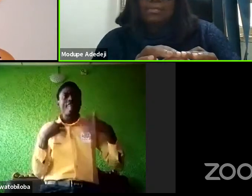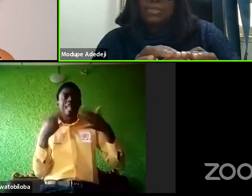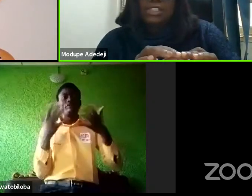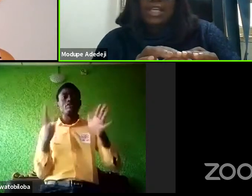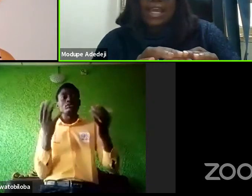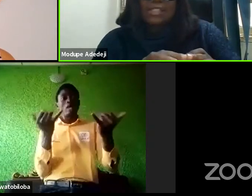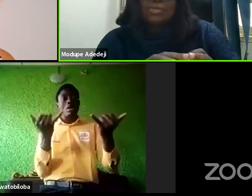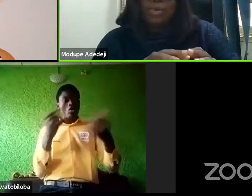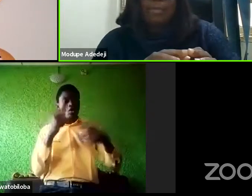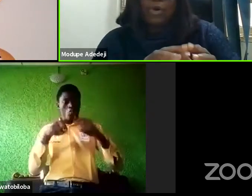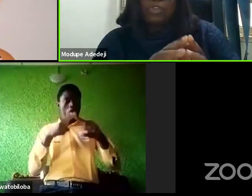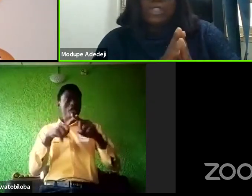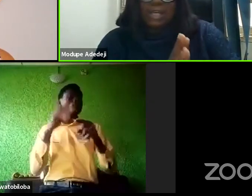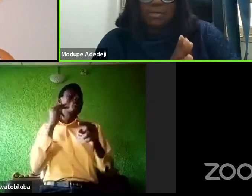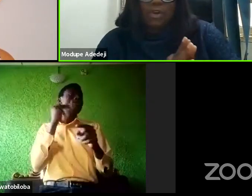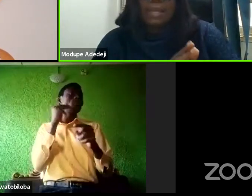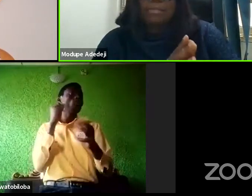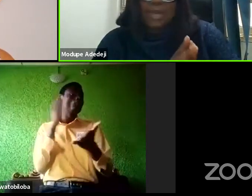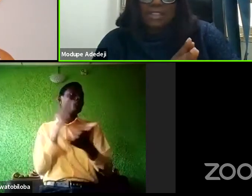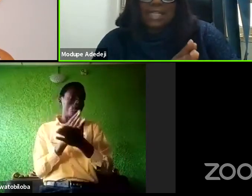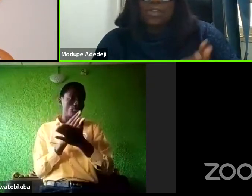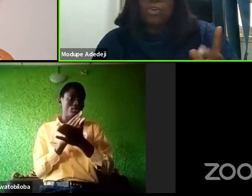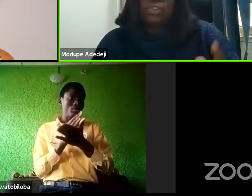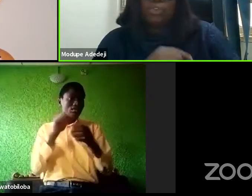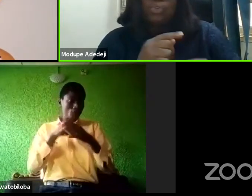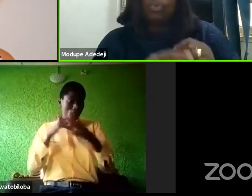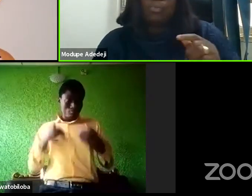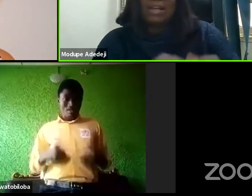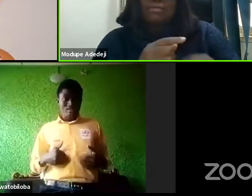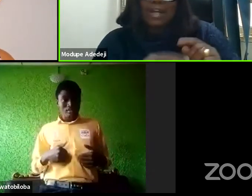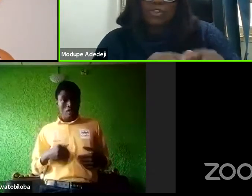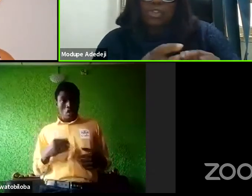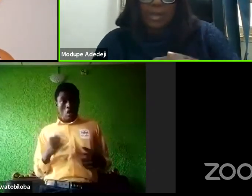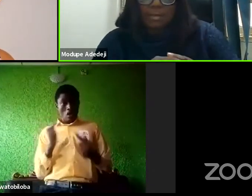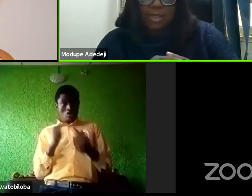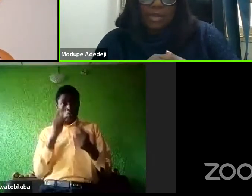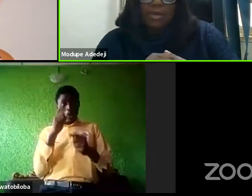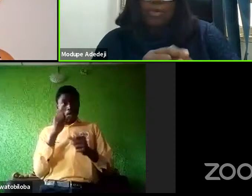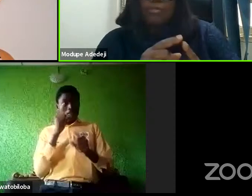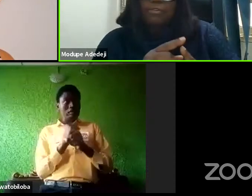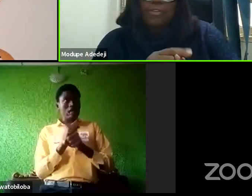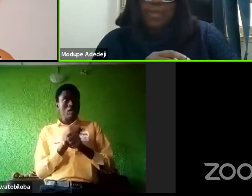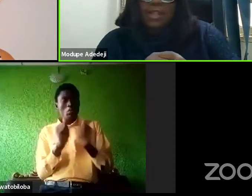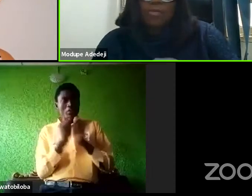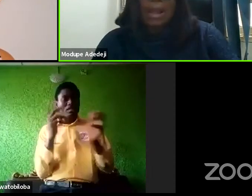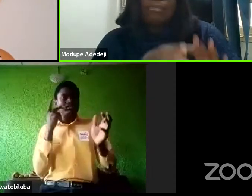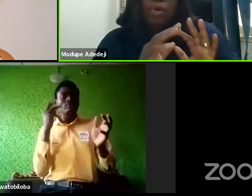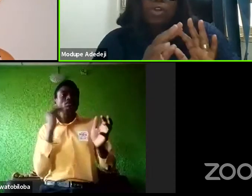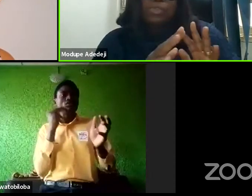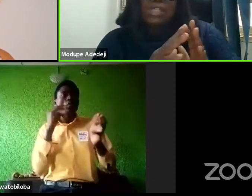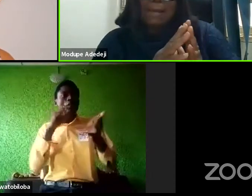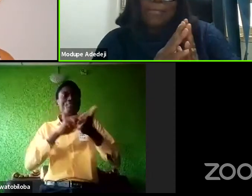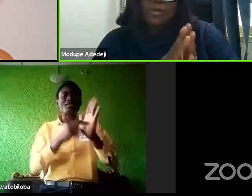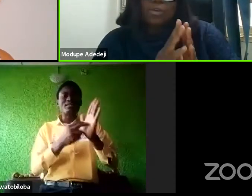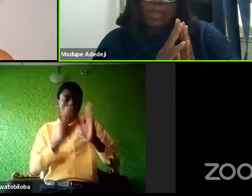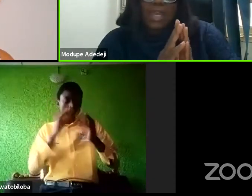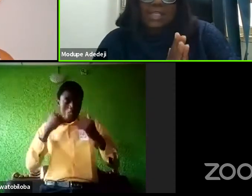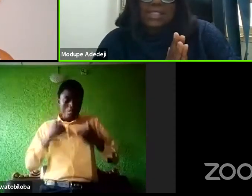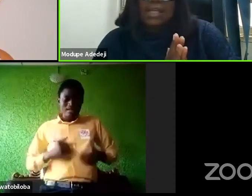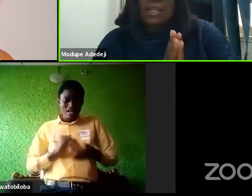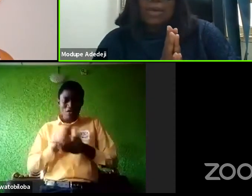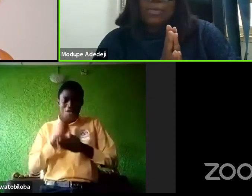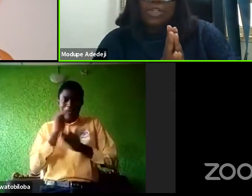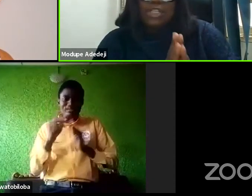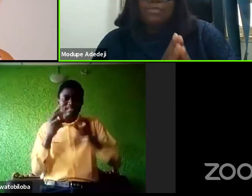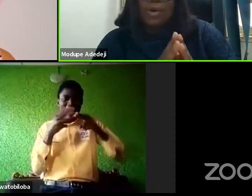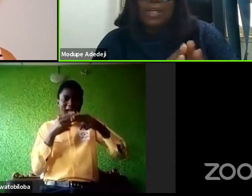when these eggs, we are born with them, unlike men that continue to manufacture sperm. But for female, we are born with the amount of